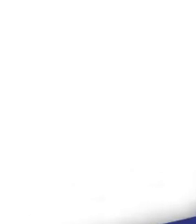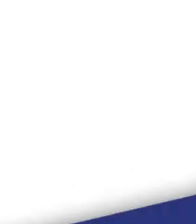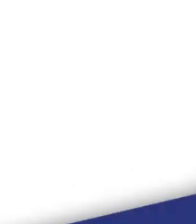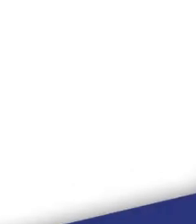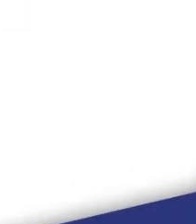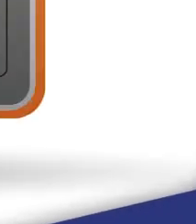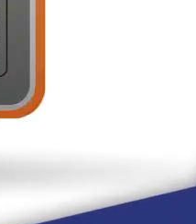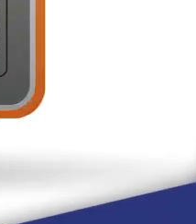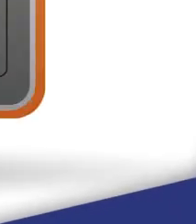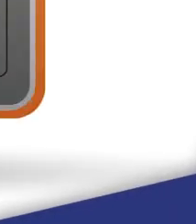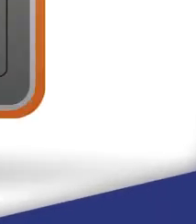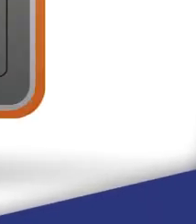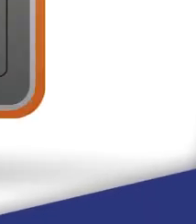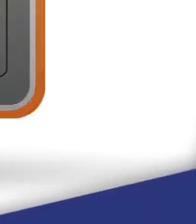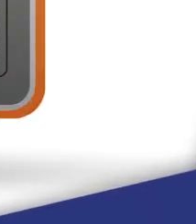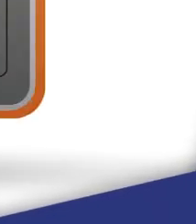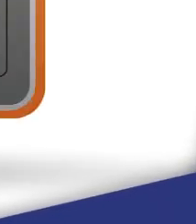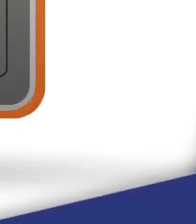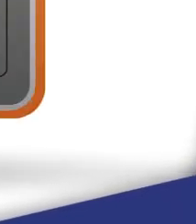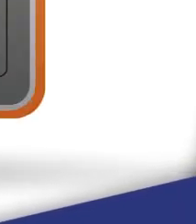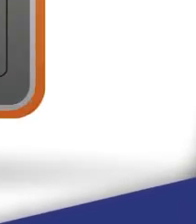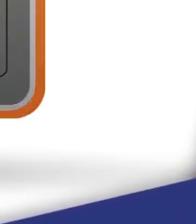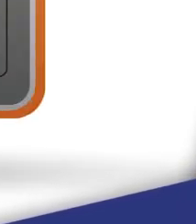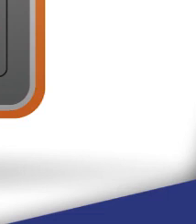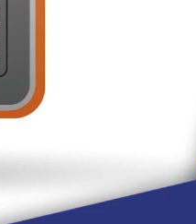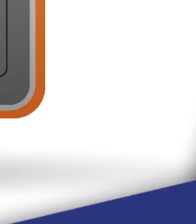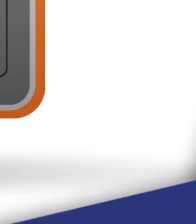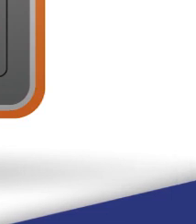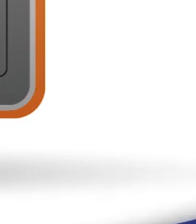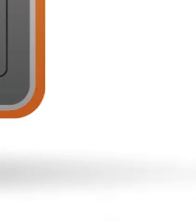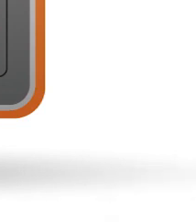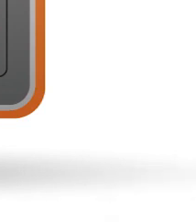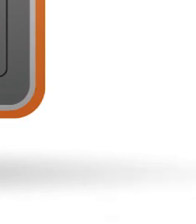ETDP SETA, SABC, MultiChoice,